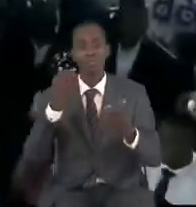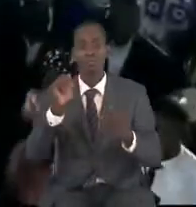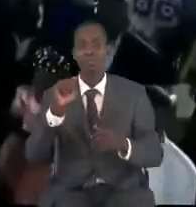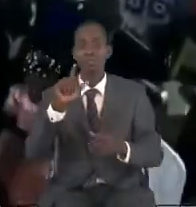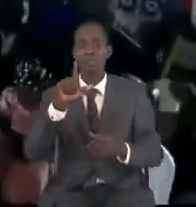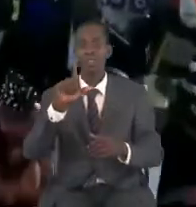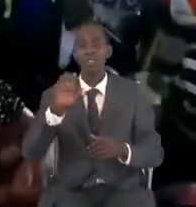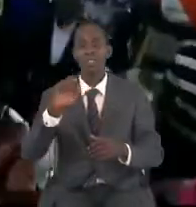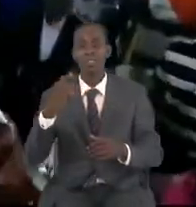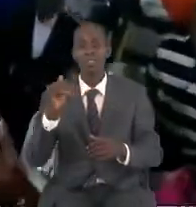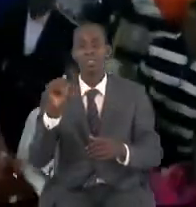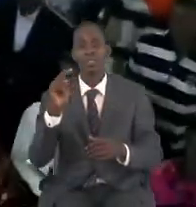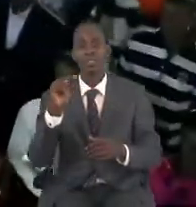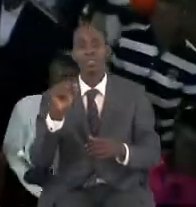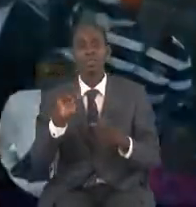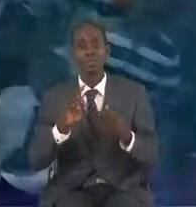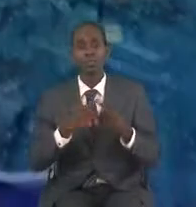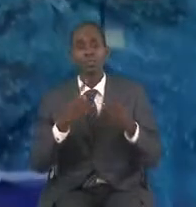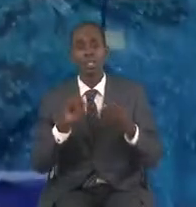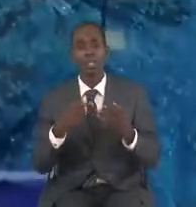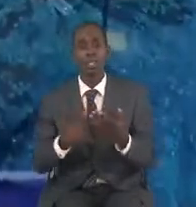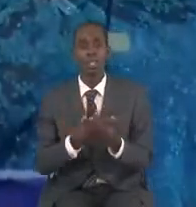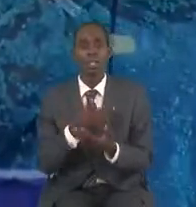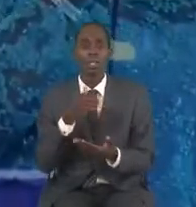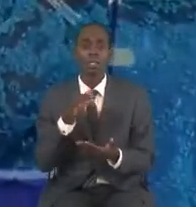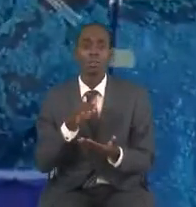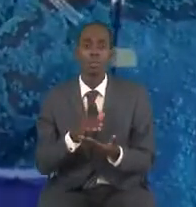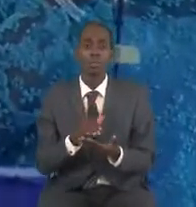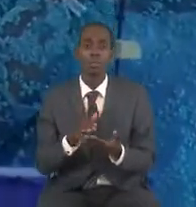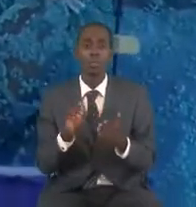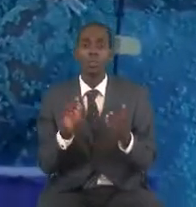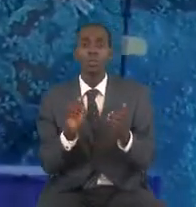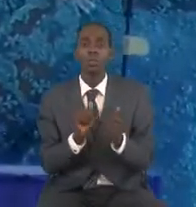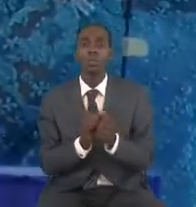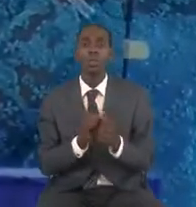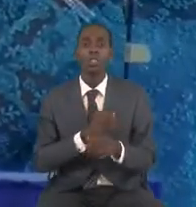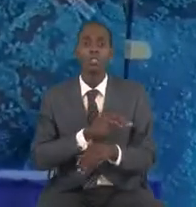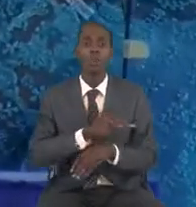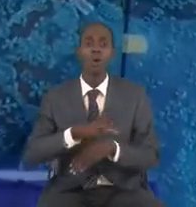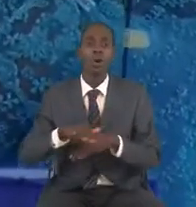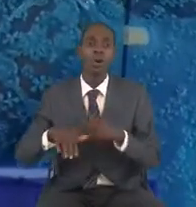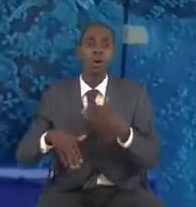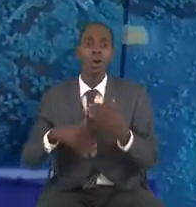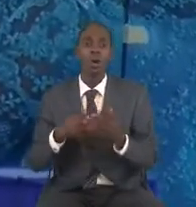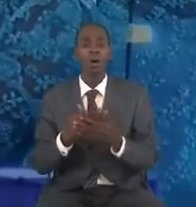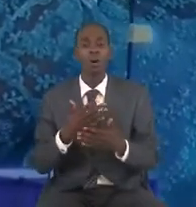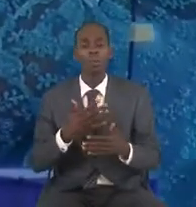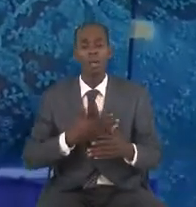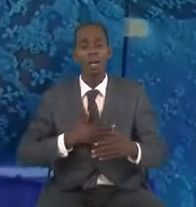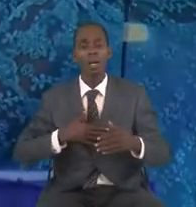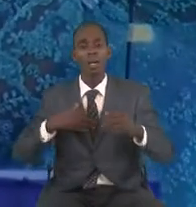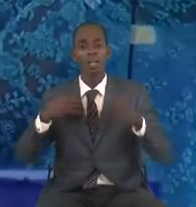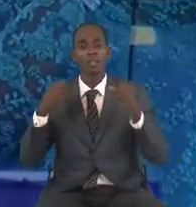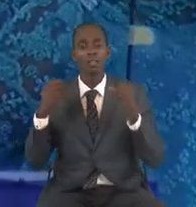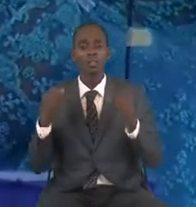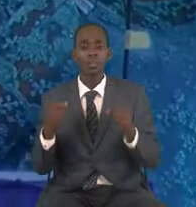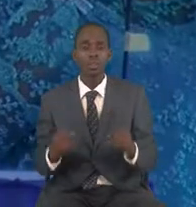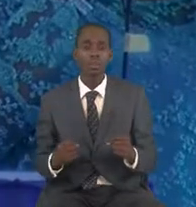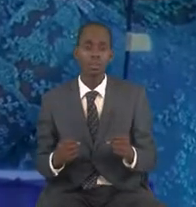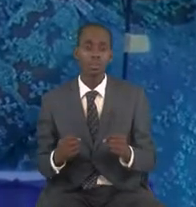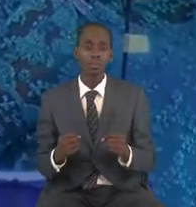allegiance to the Lamb. With all my